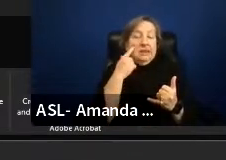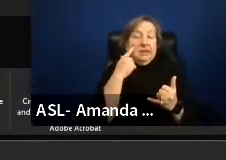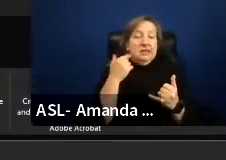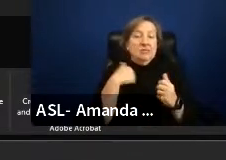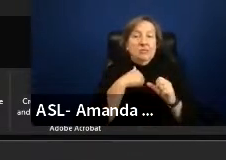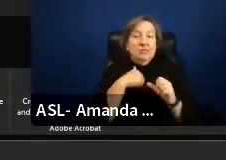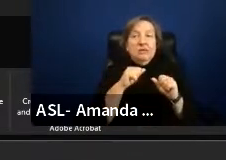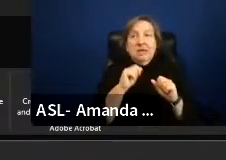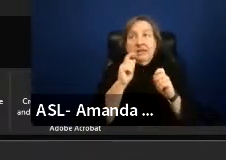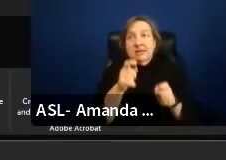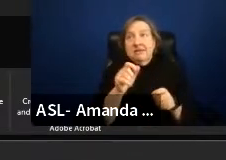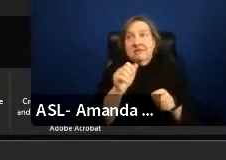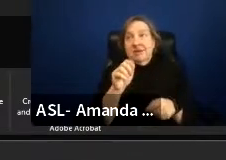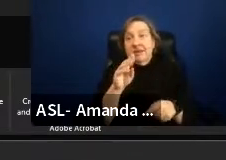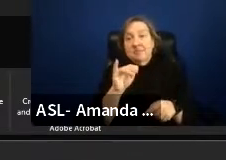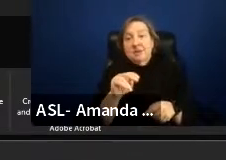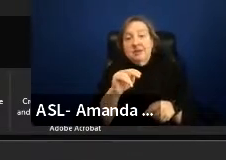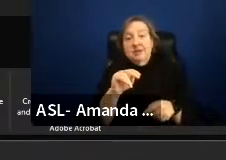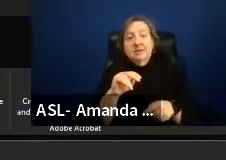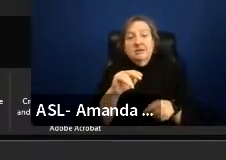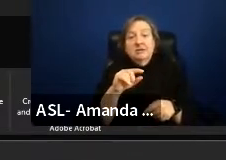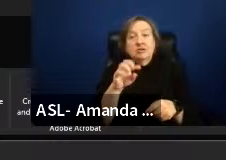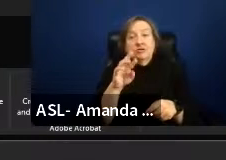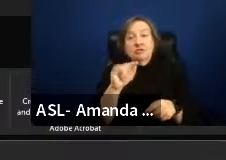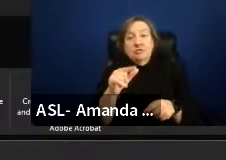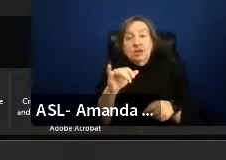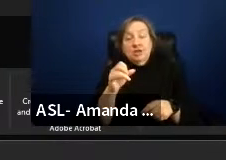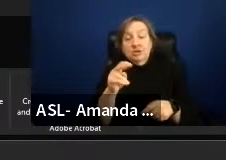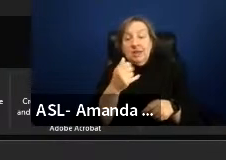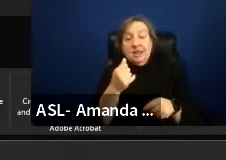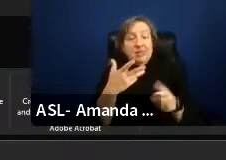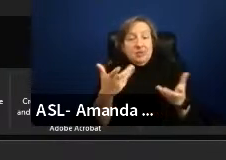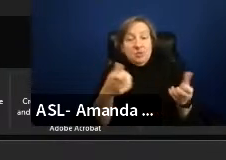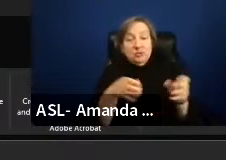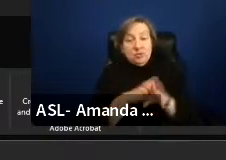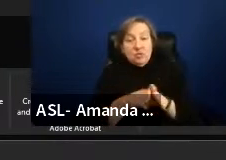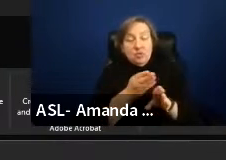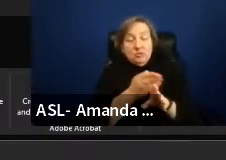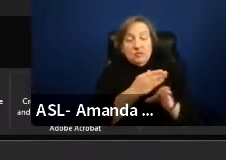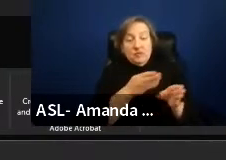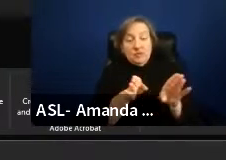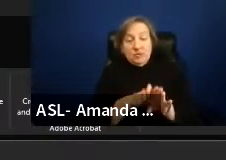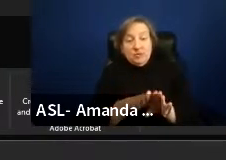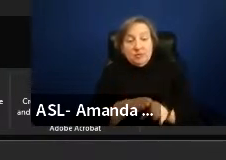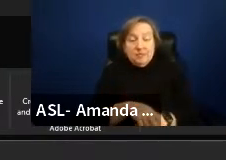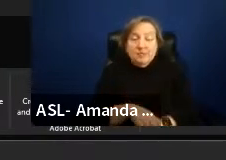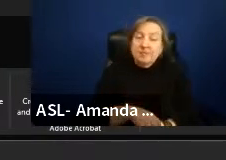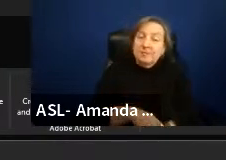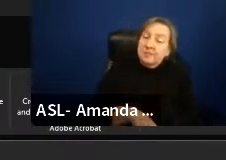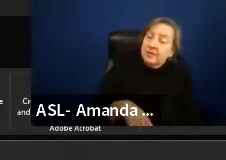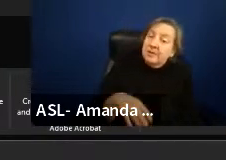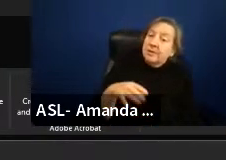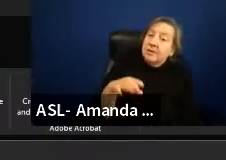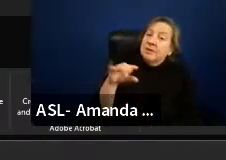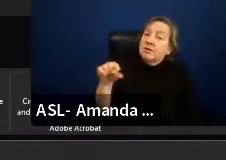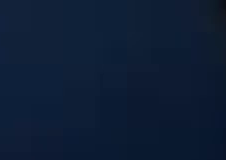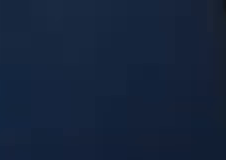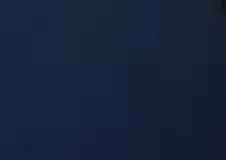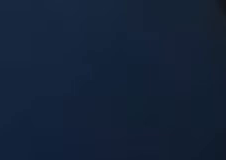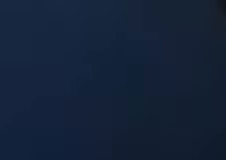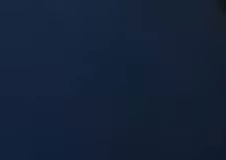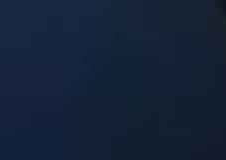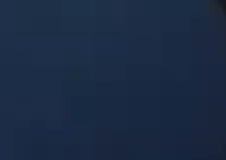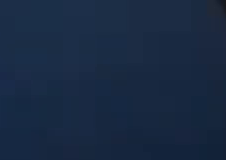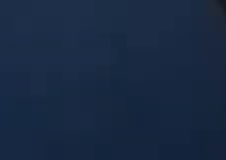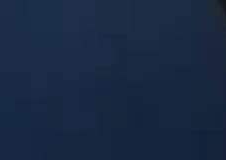give Administrator Johnson if there's any closeout things you'd like to note before we wrap. No, these are great